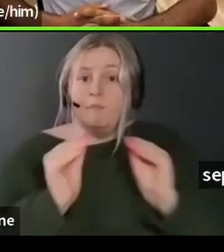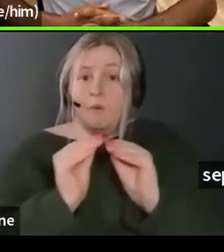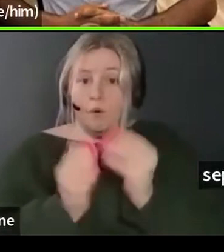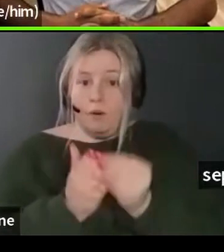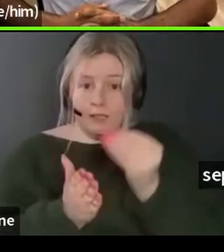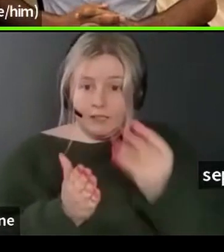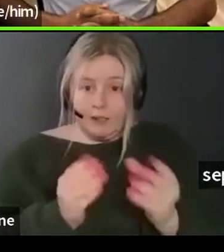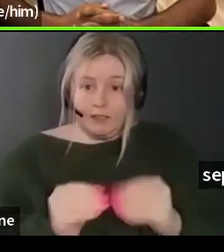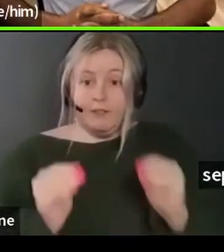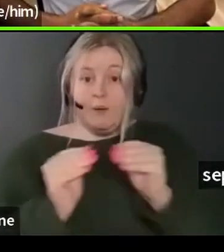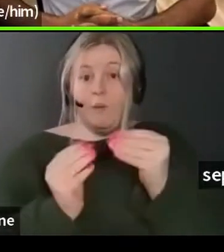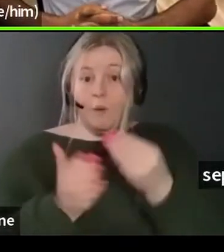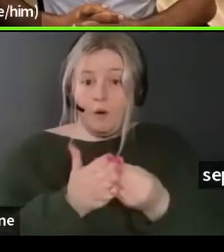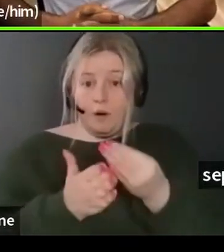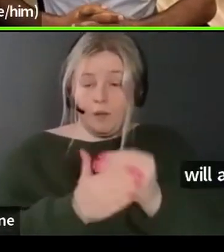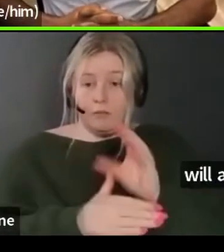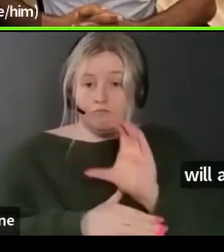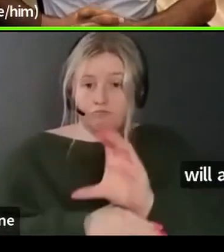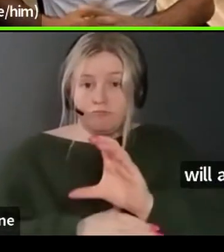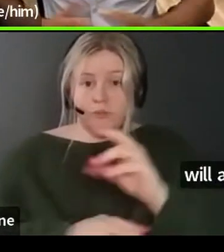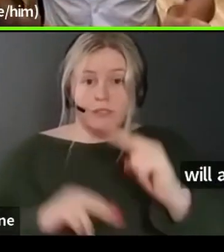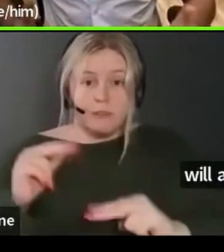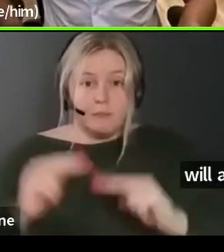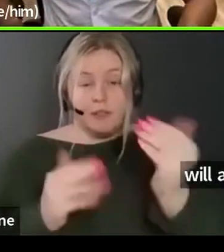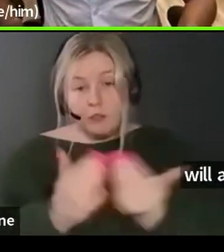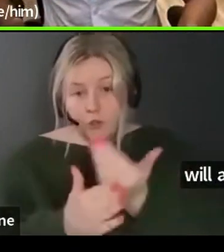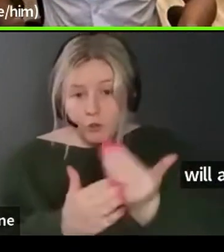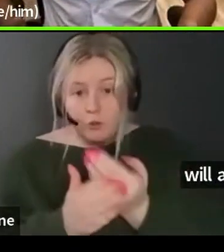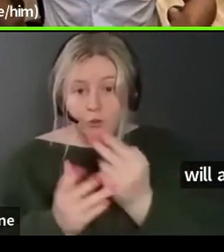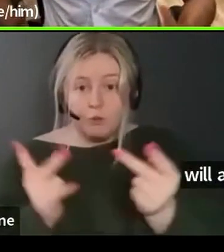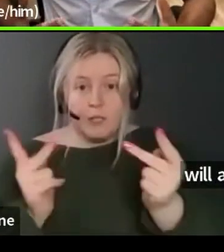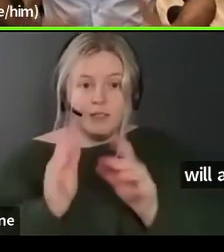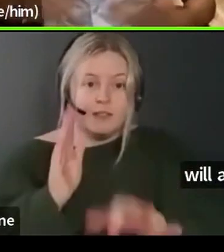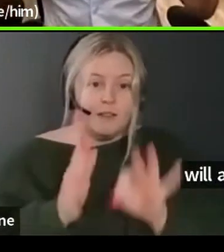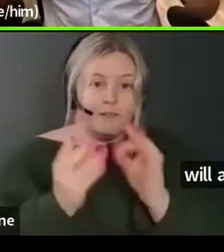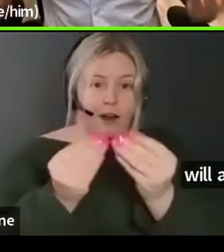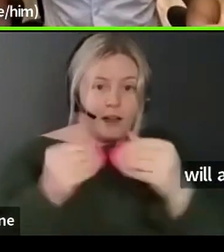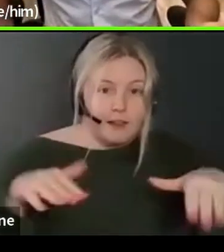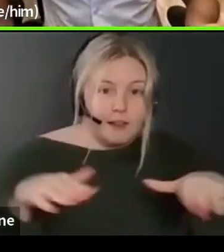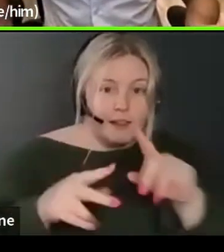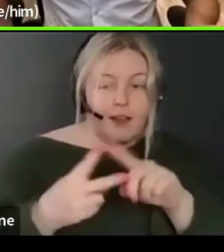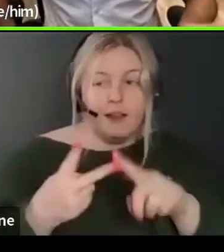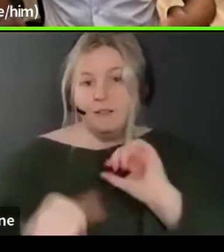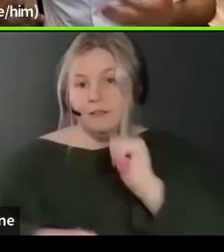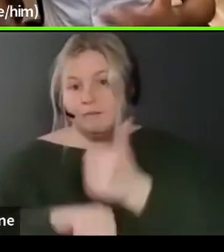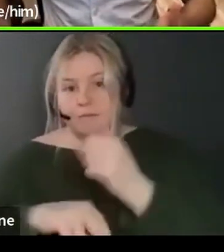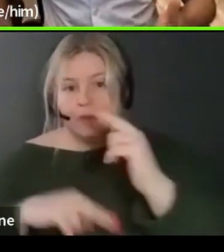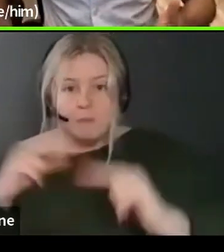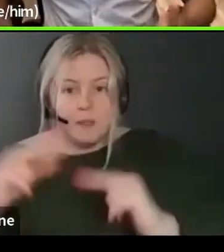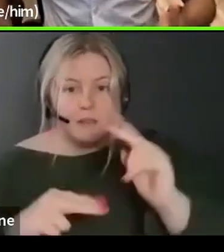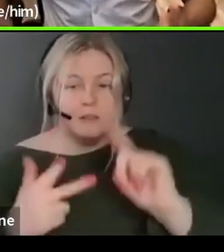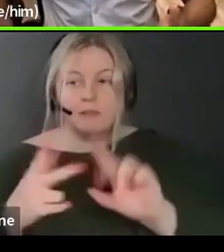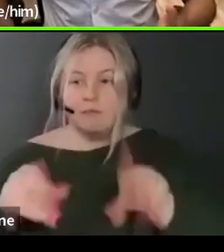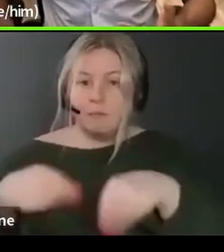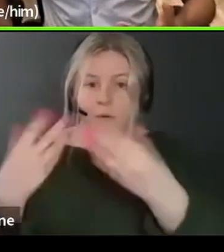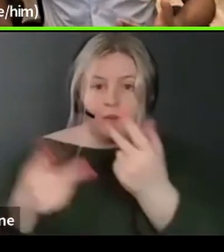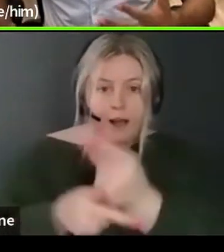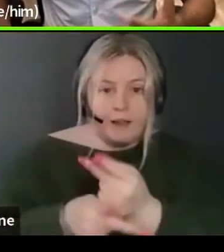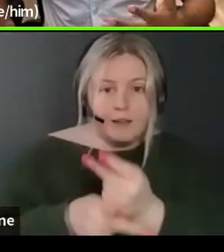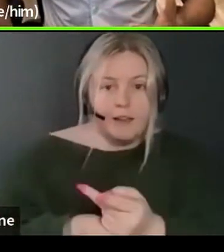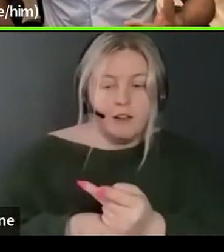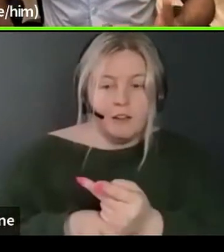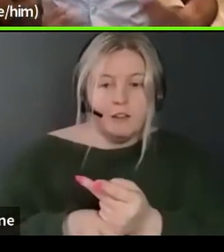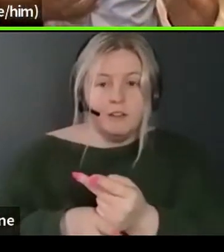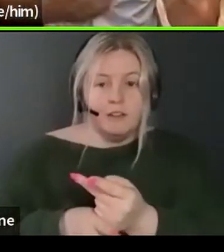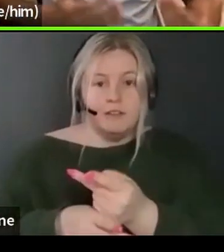actually build long-term care institutions, to find land, to put up these huge buildings, and to provide care,